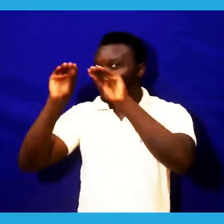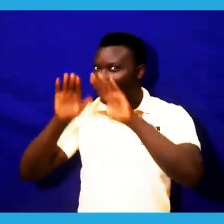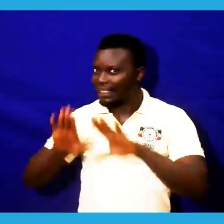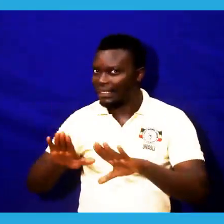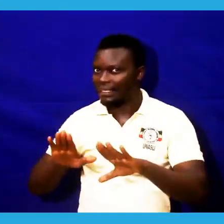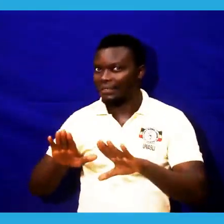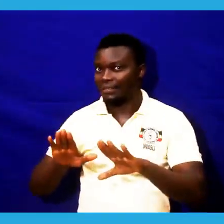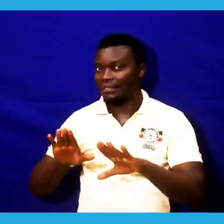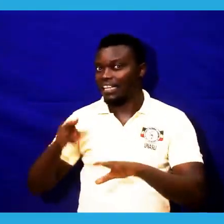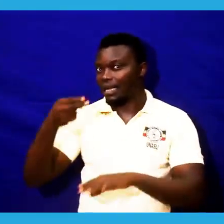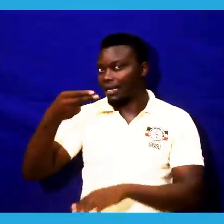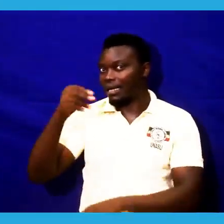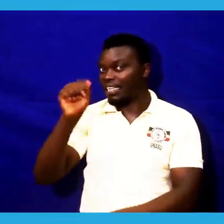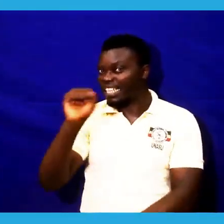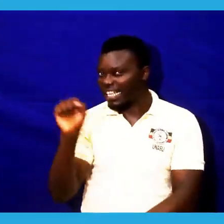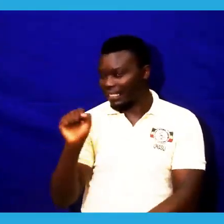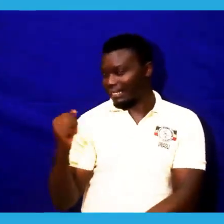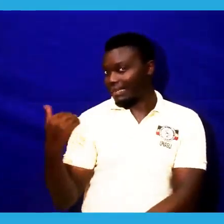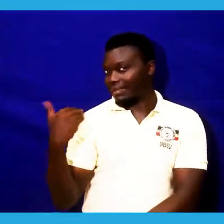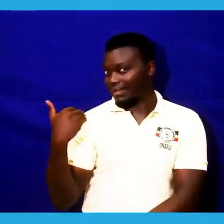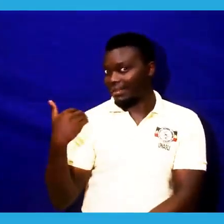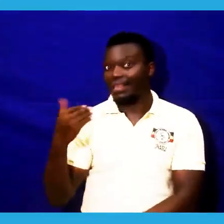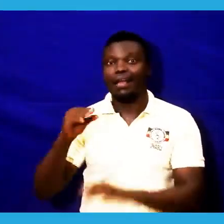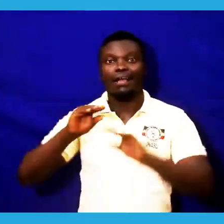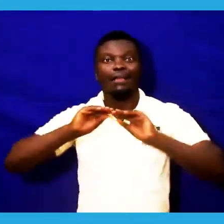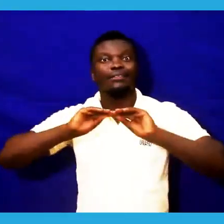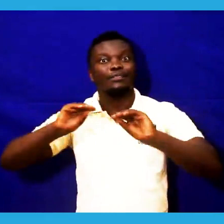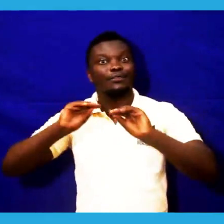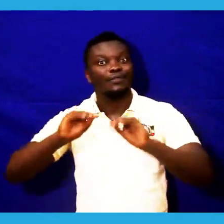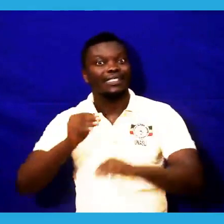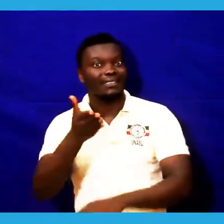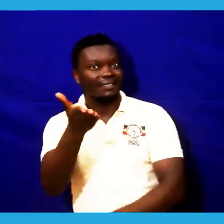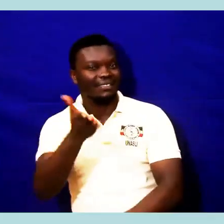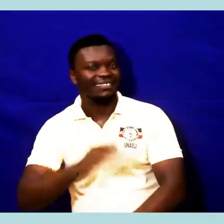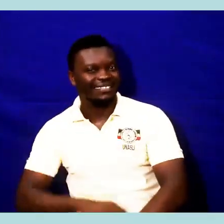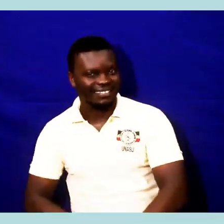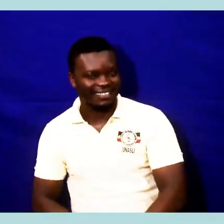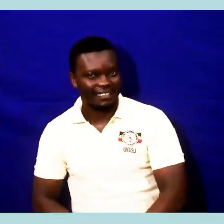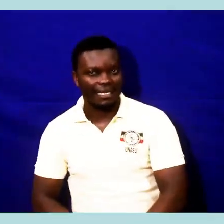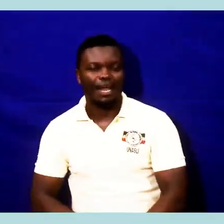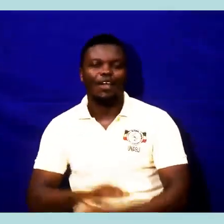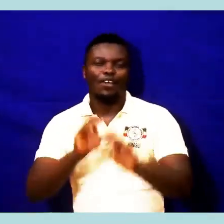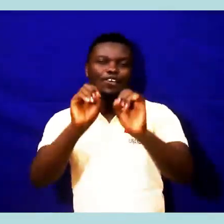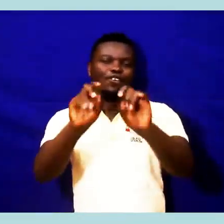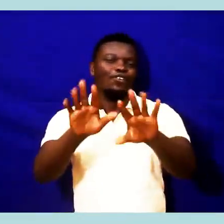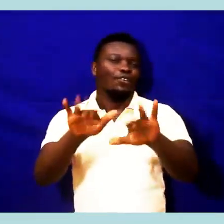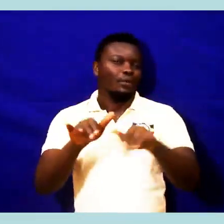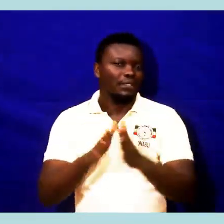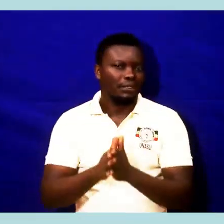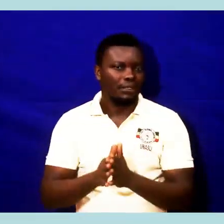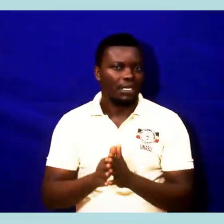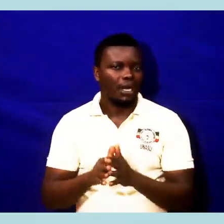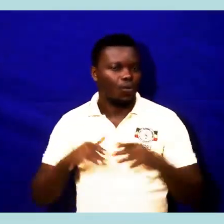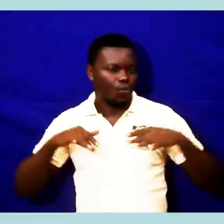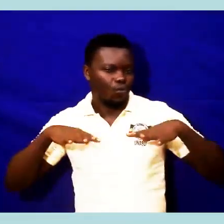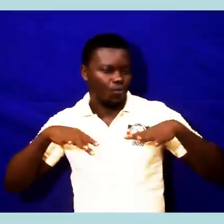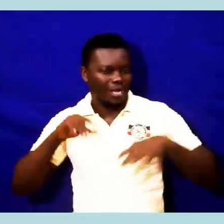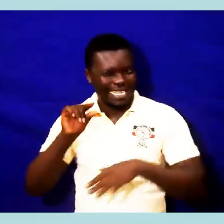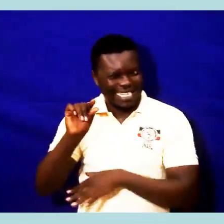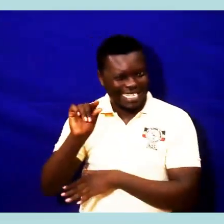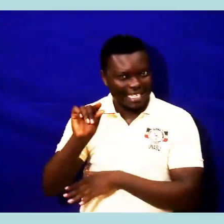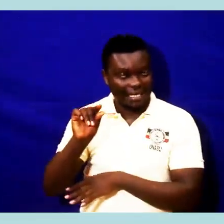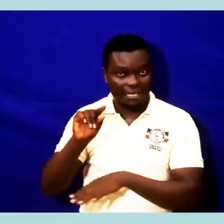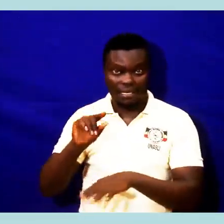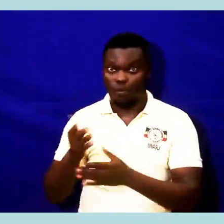has just told us. Alright, my dear learners, let's